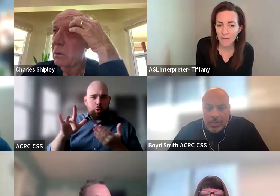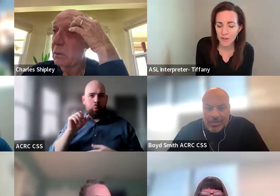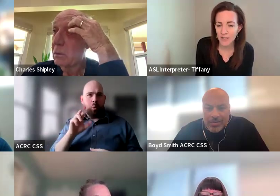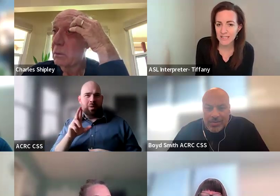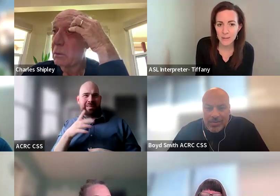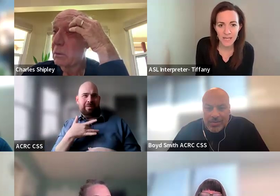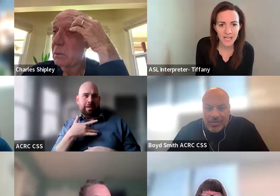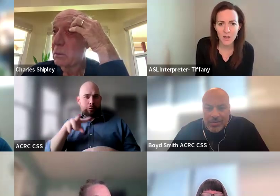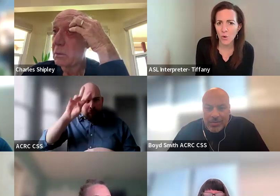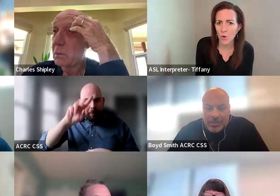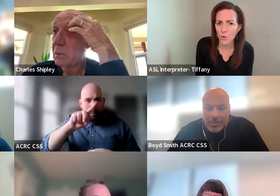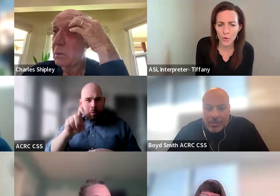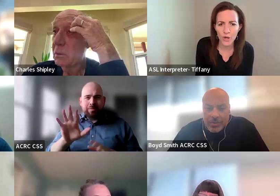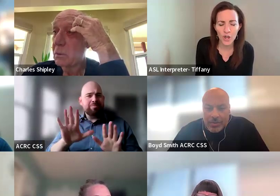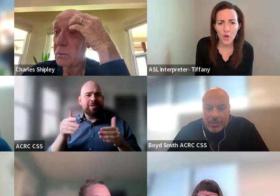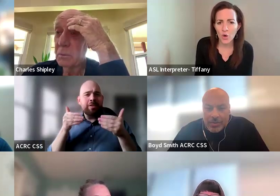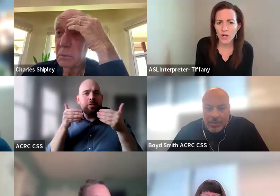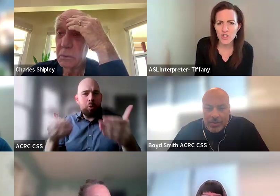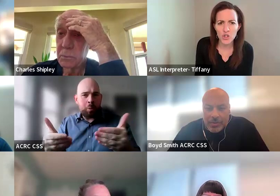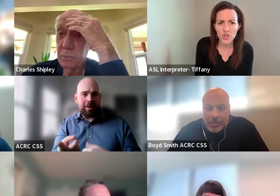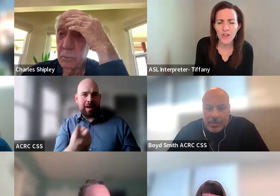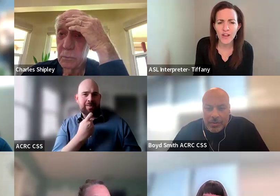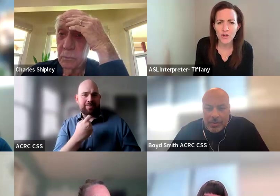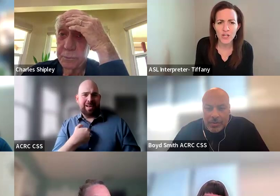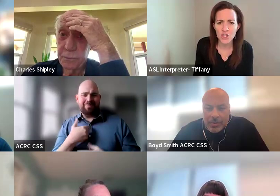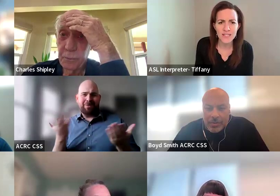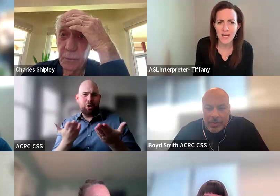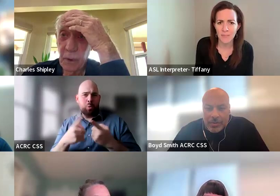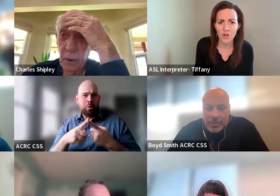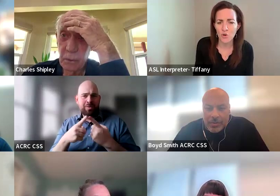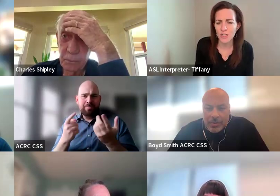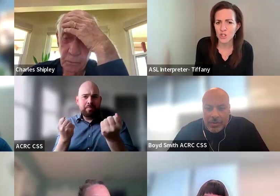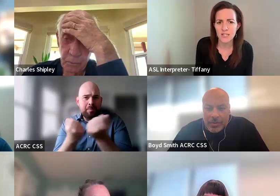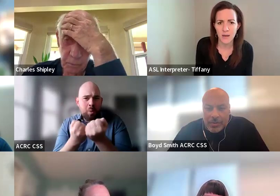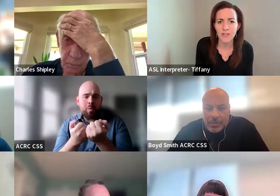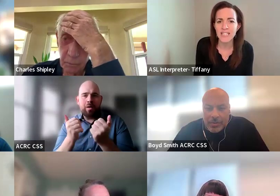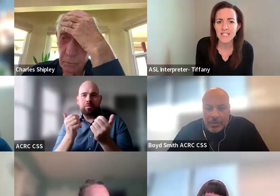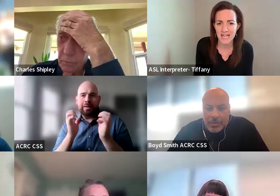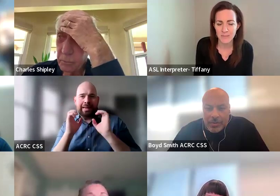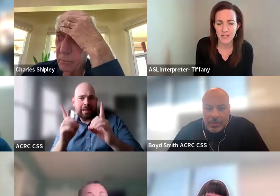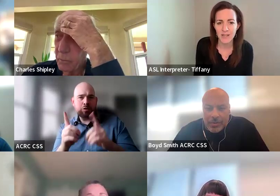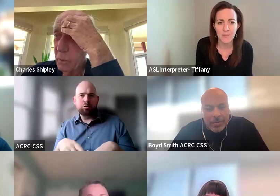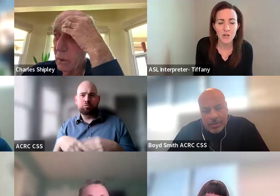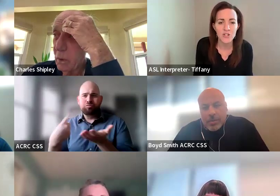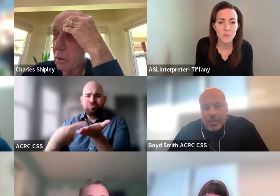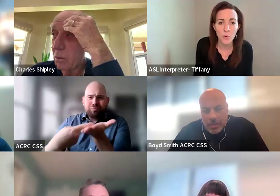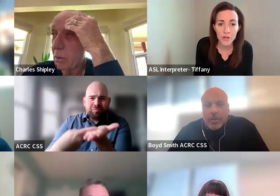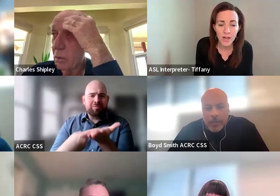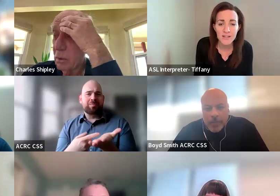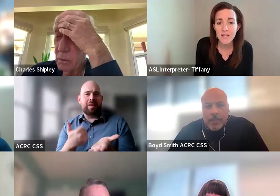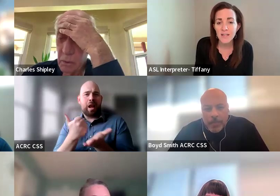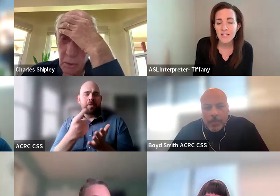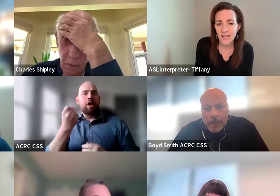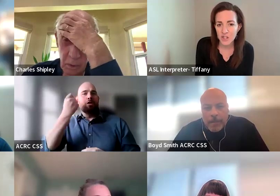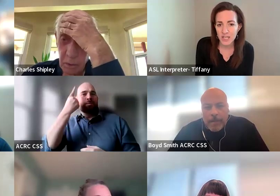do not feel intimidated or rude or concerned or that your question is dumb. No question is dumb. Please ask me. I'm here to support